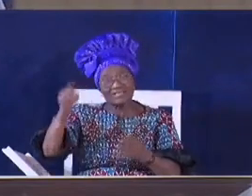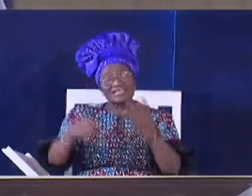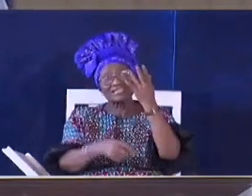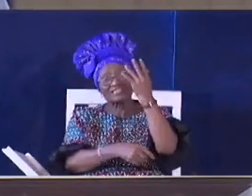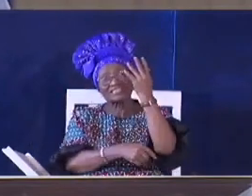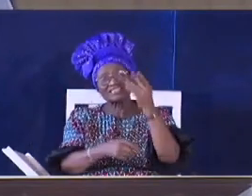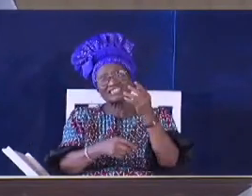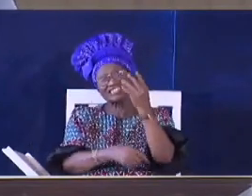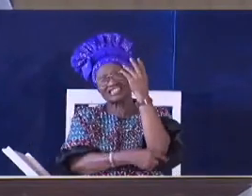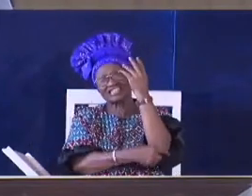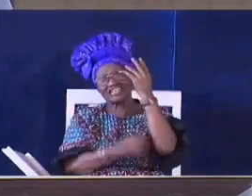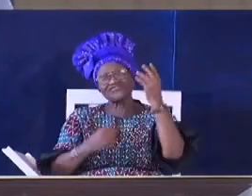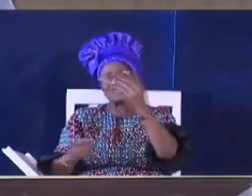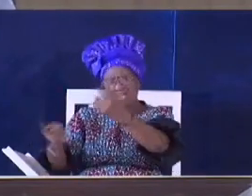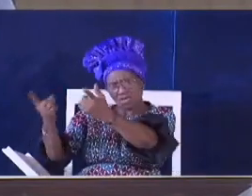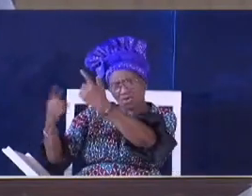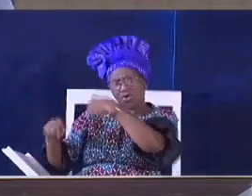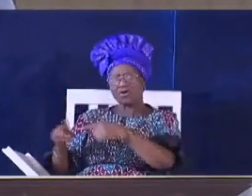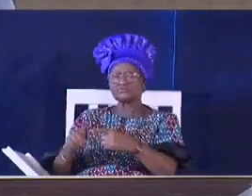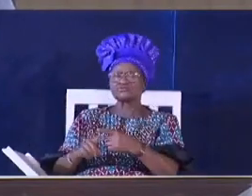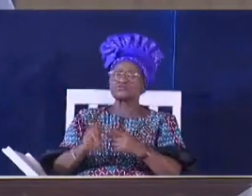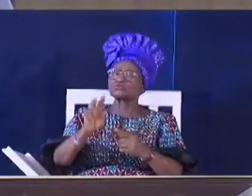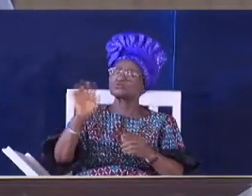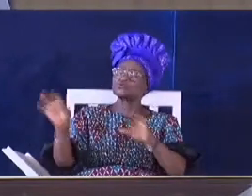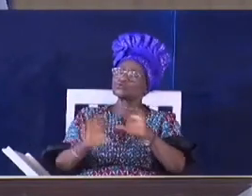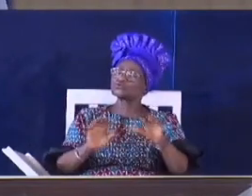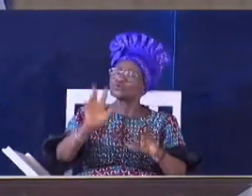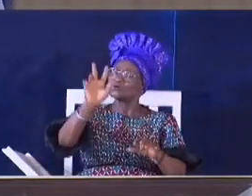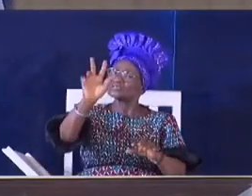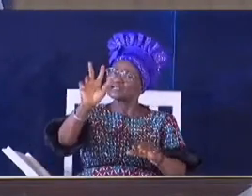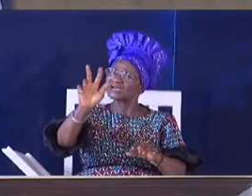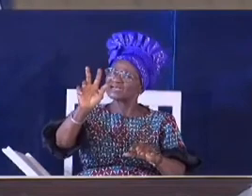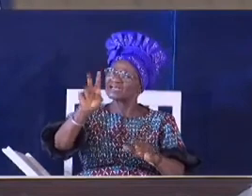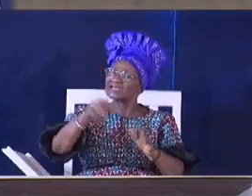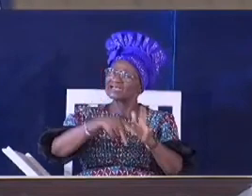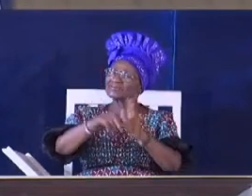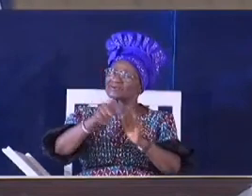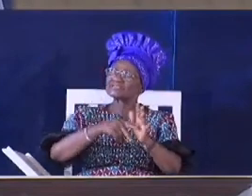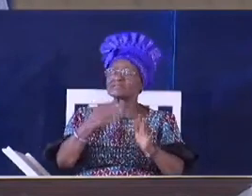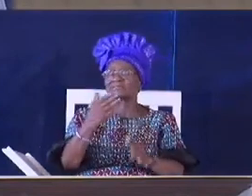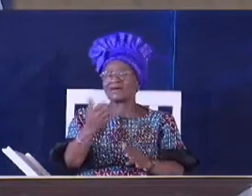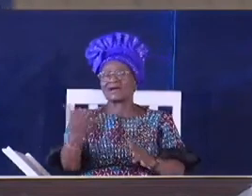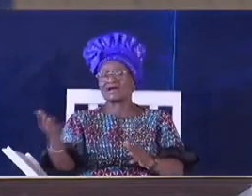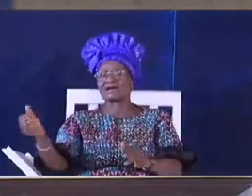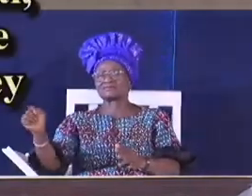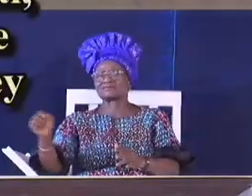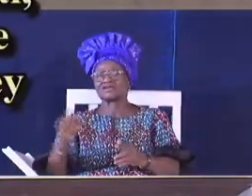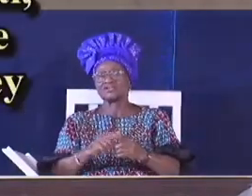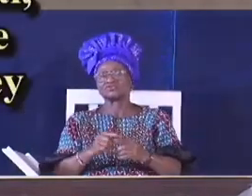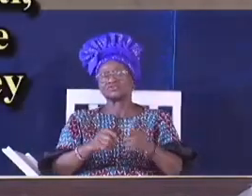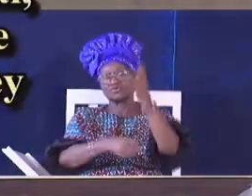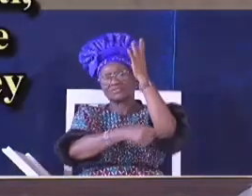comes to do three principal things: to